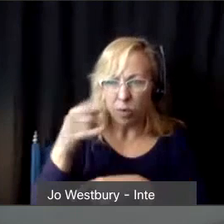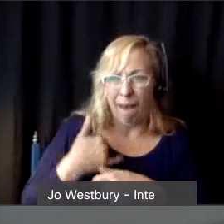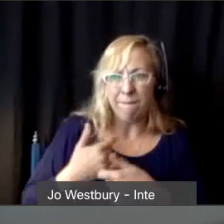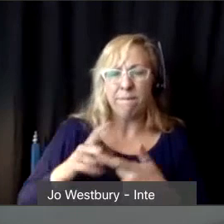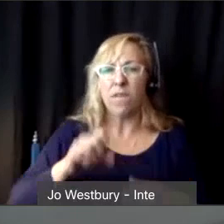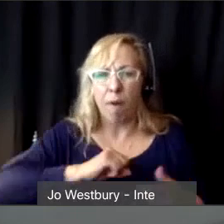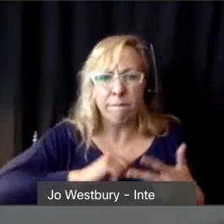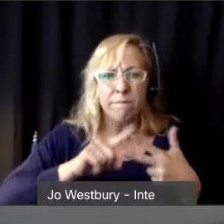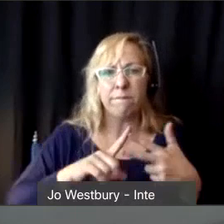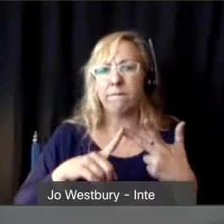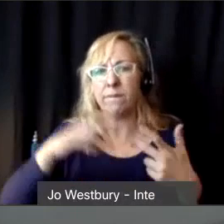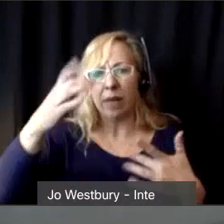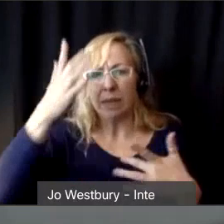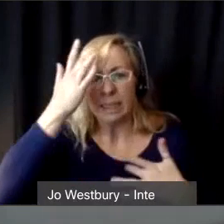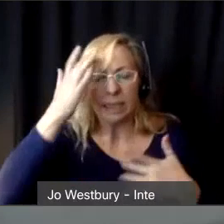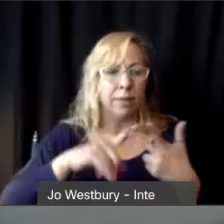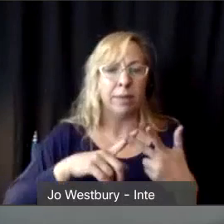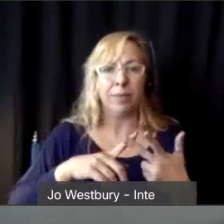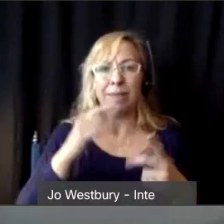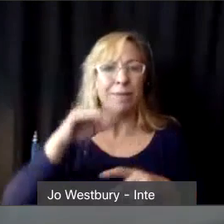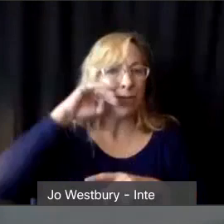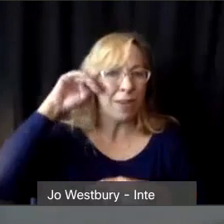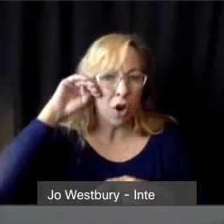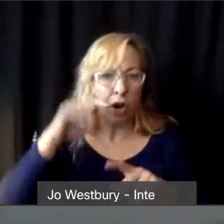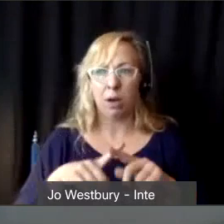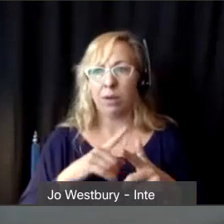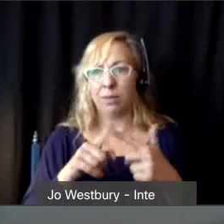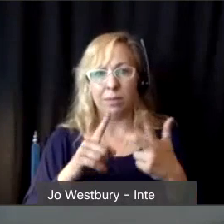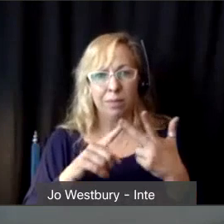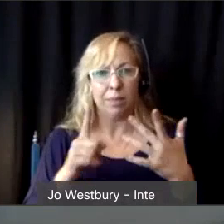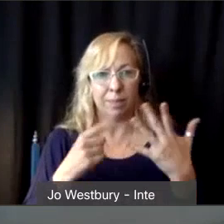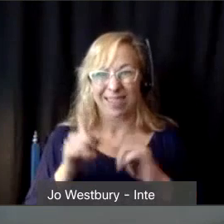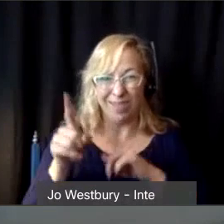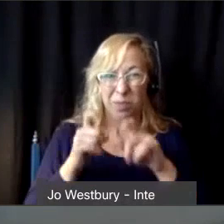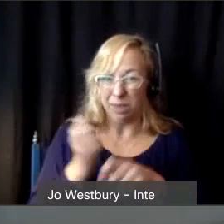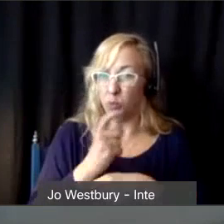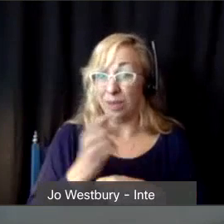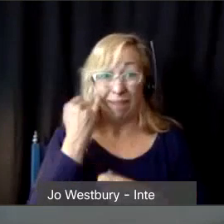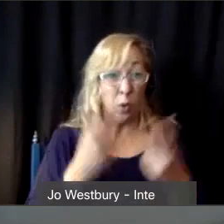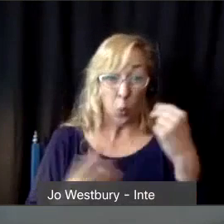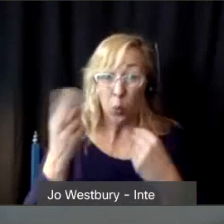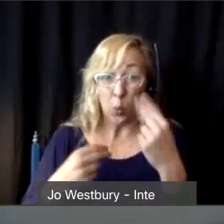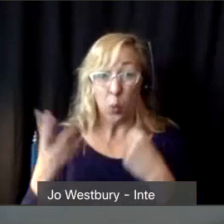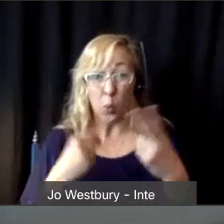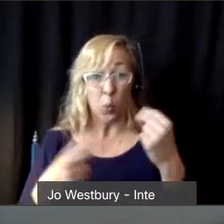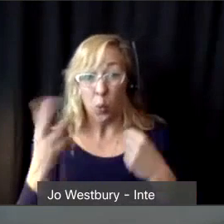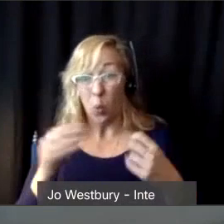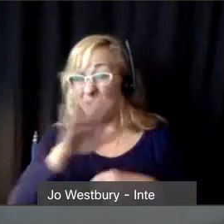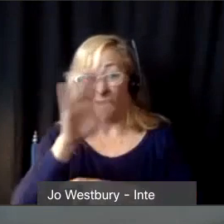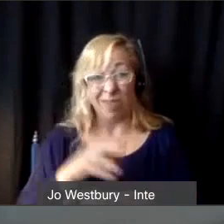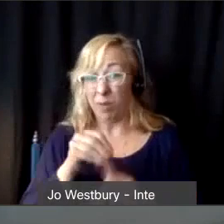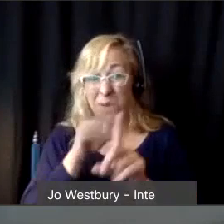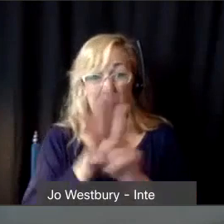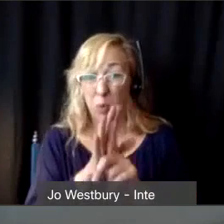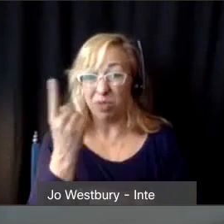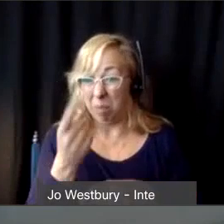ensure that the person is symptom-free, fever-free, that they've had no known exposure to someone with COVID-19 in